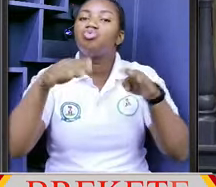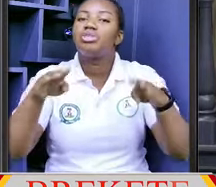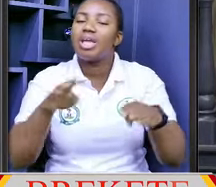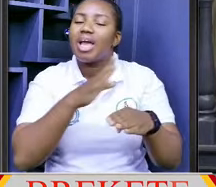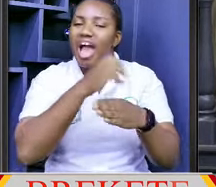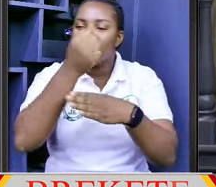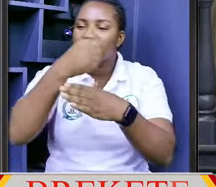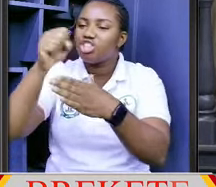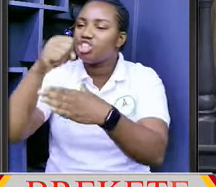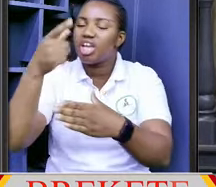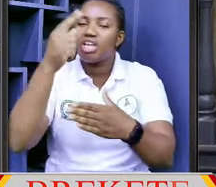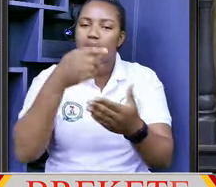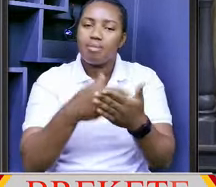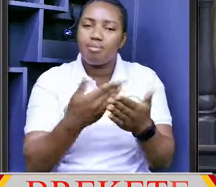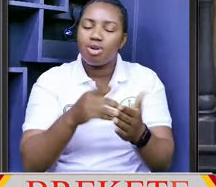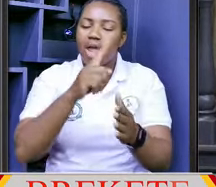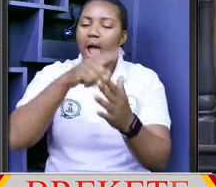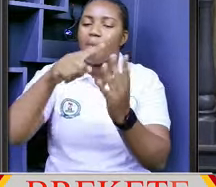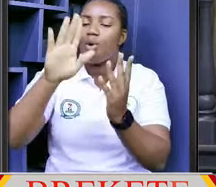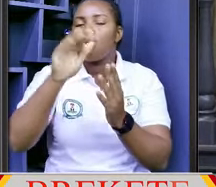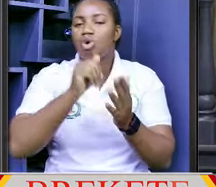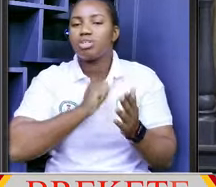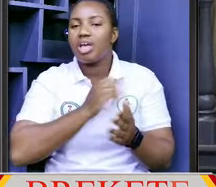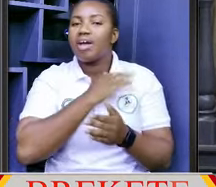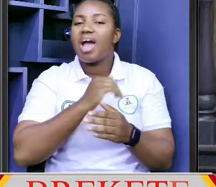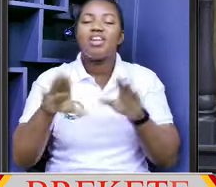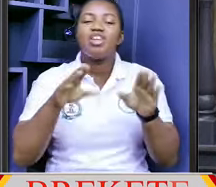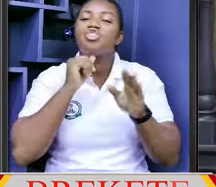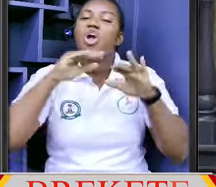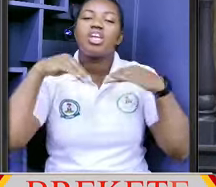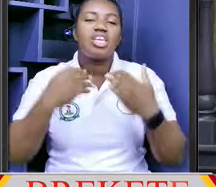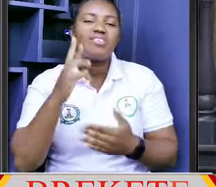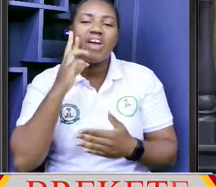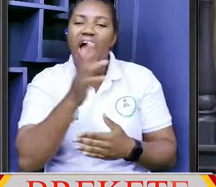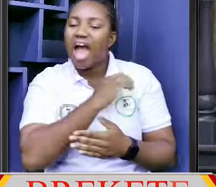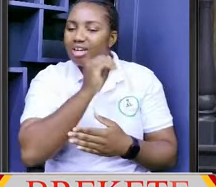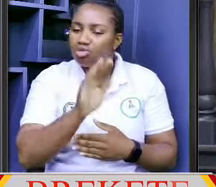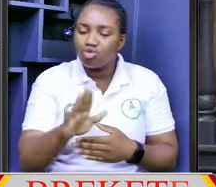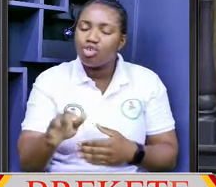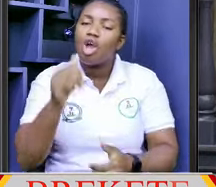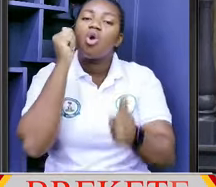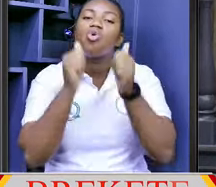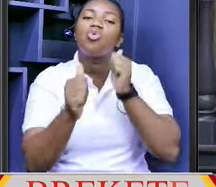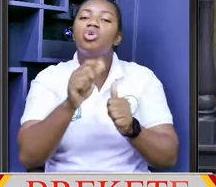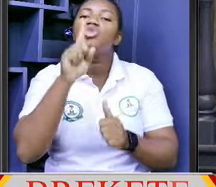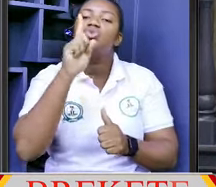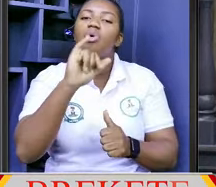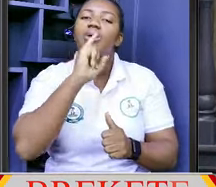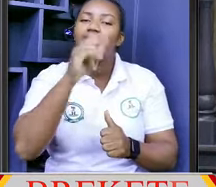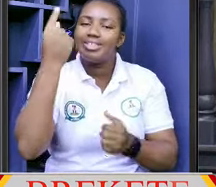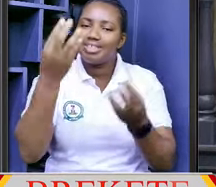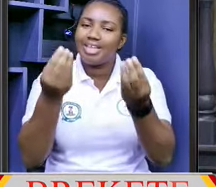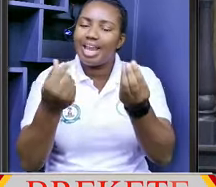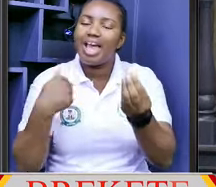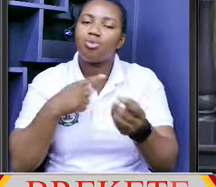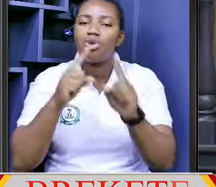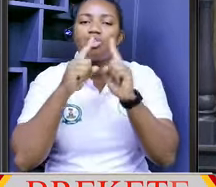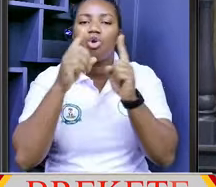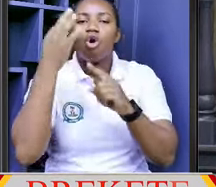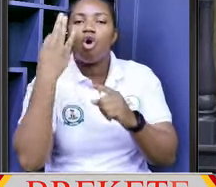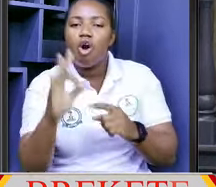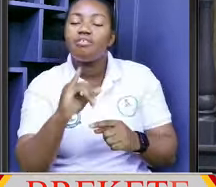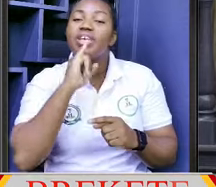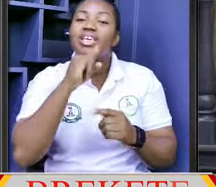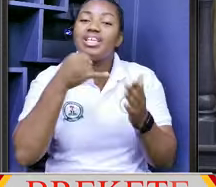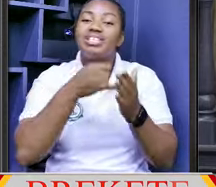share the money amongst una no give her and the children. Which one be the land where we they talk about?